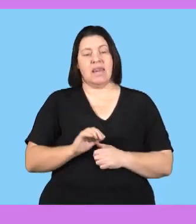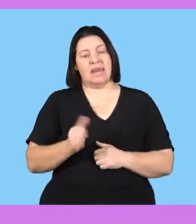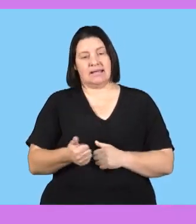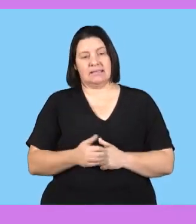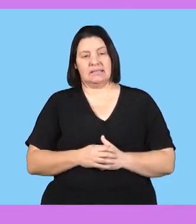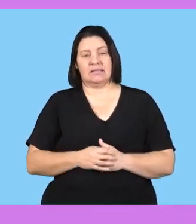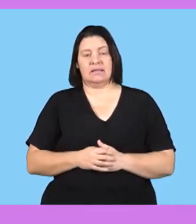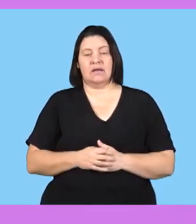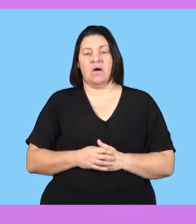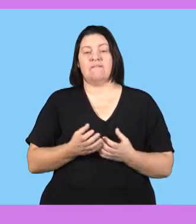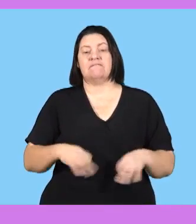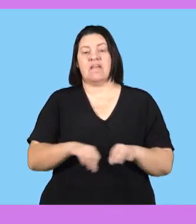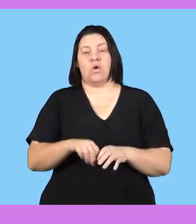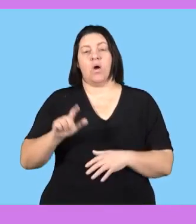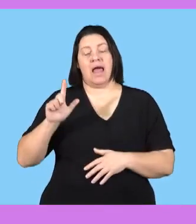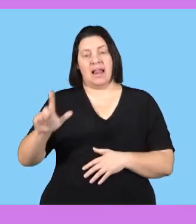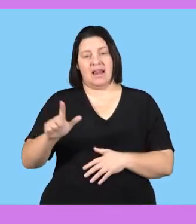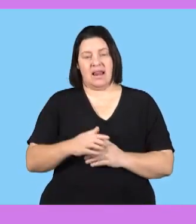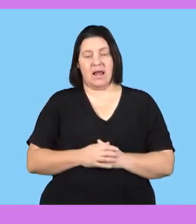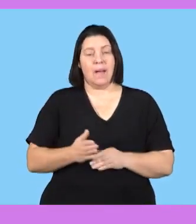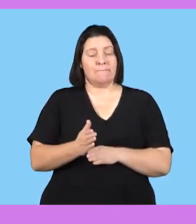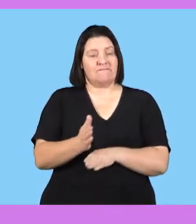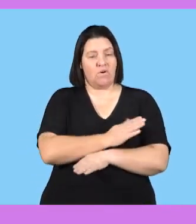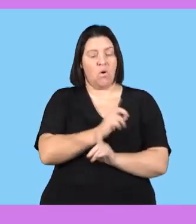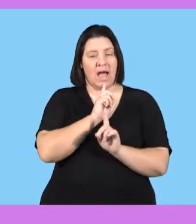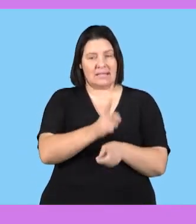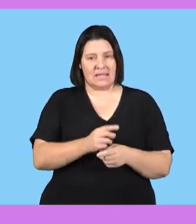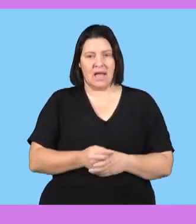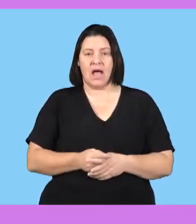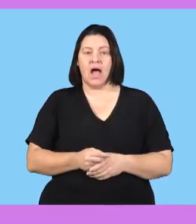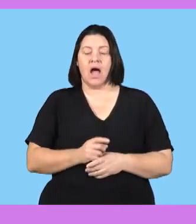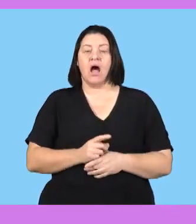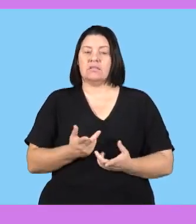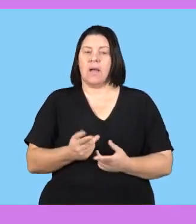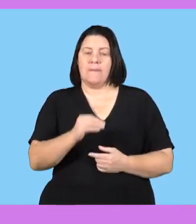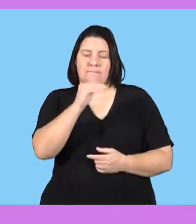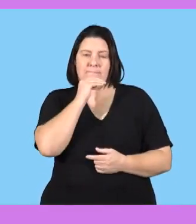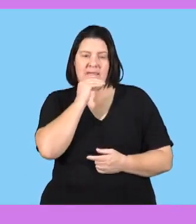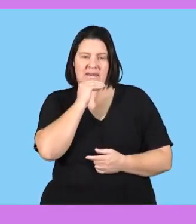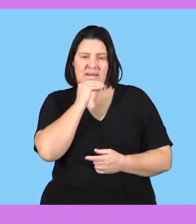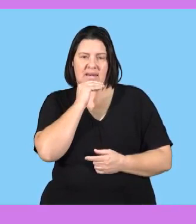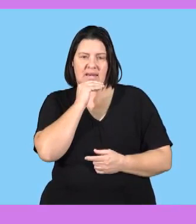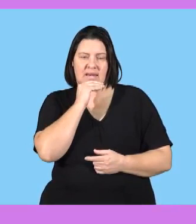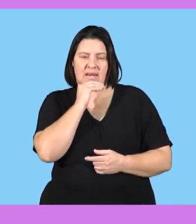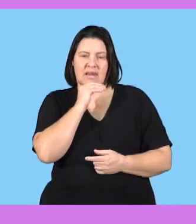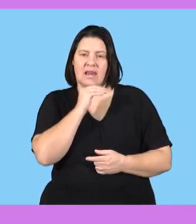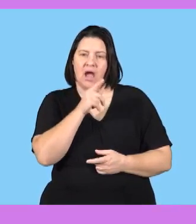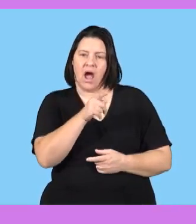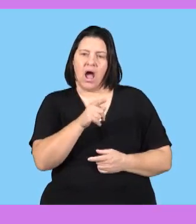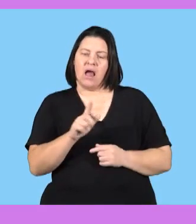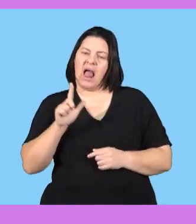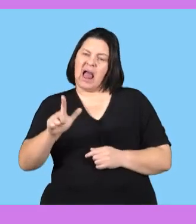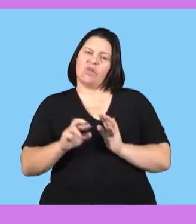the next question. The value of L. Before you can answer, just ask yourself, what does this